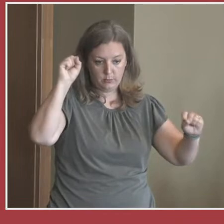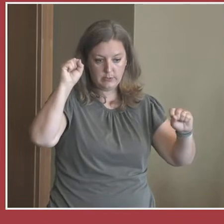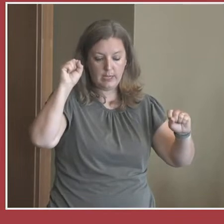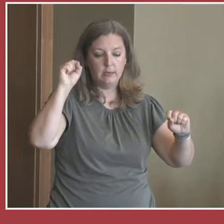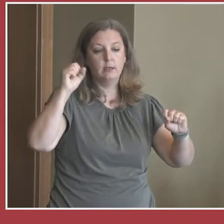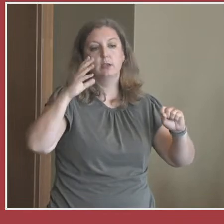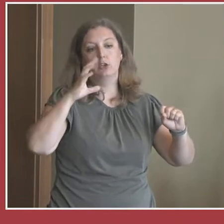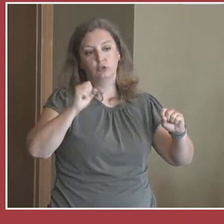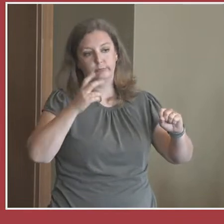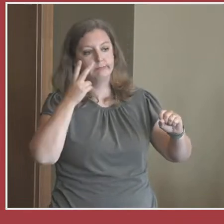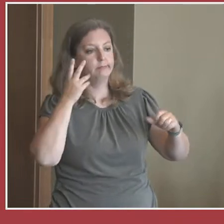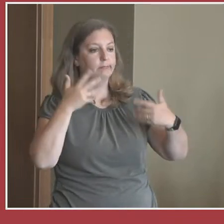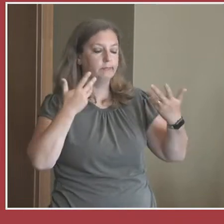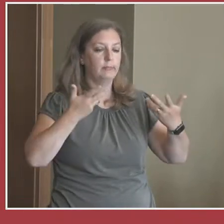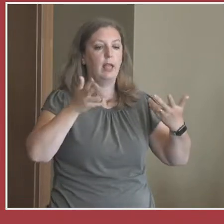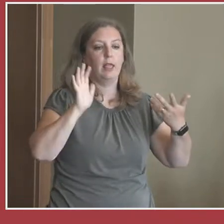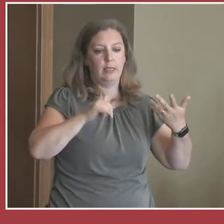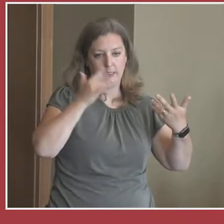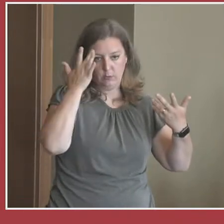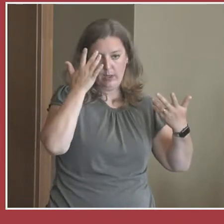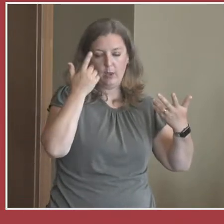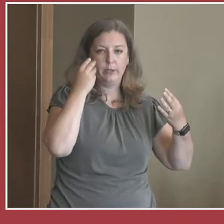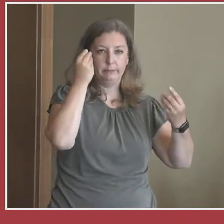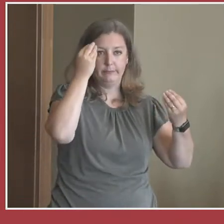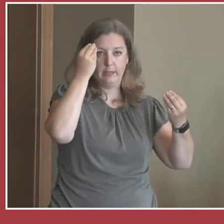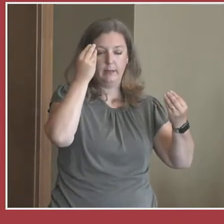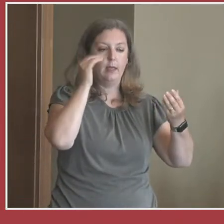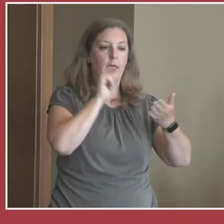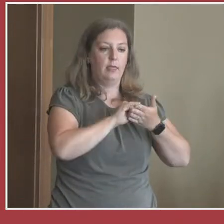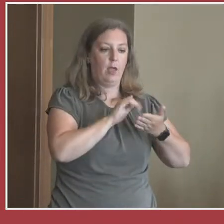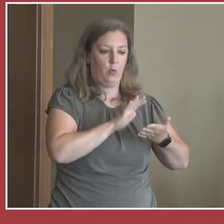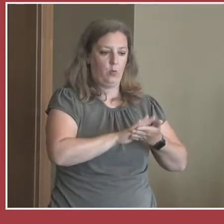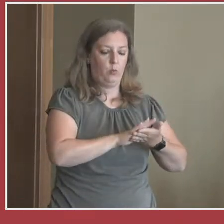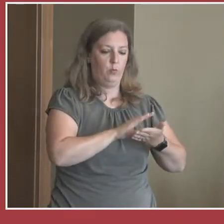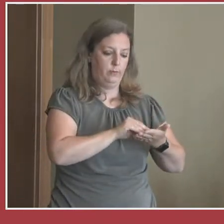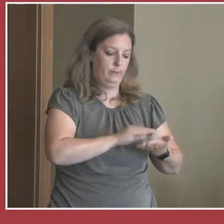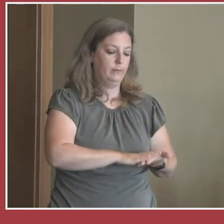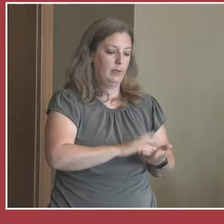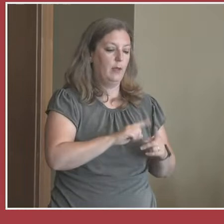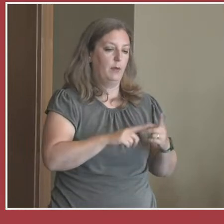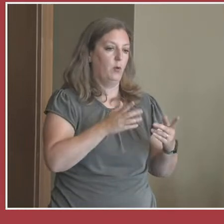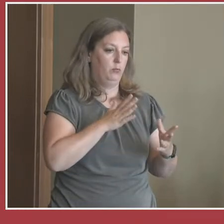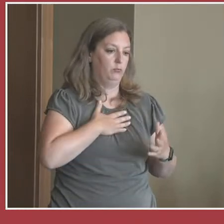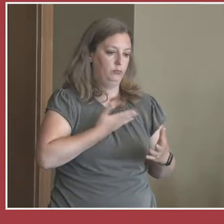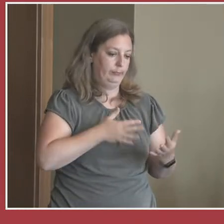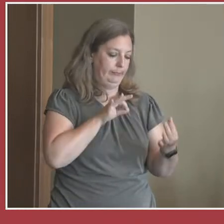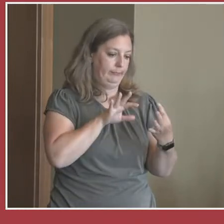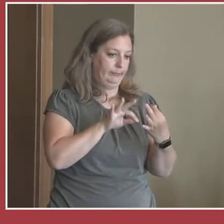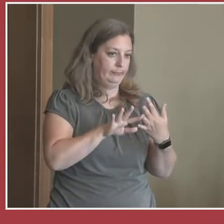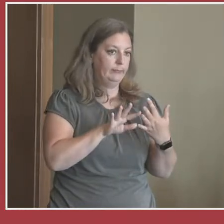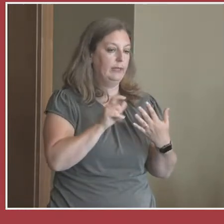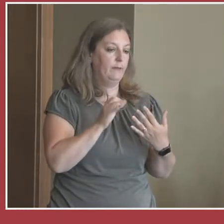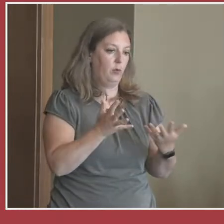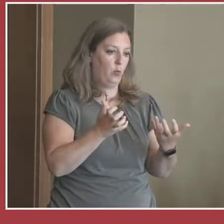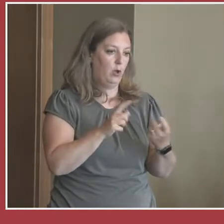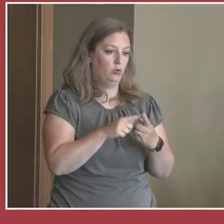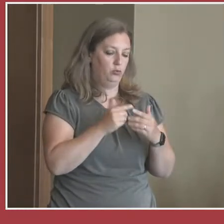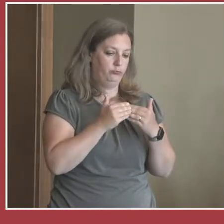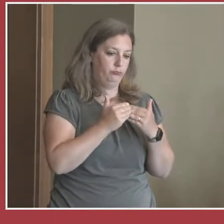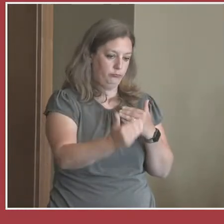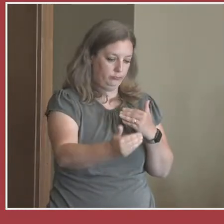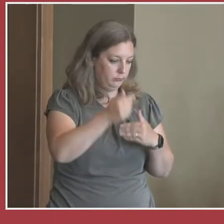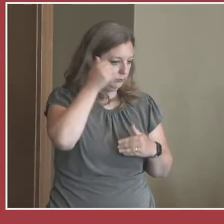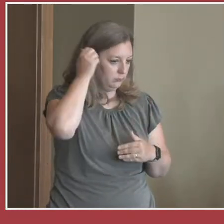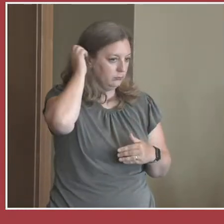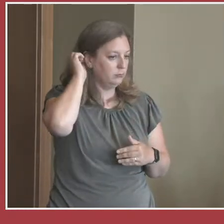superintendent. And so that was why we reflected it that way. But we can take feedback and we can discuss if we want to do